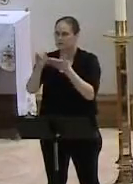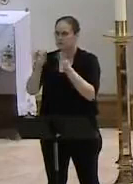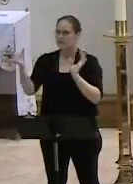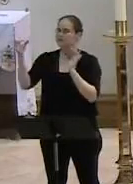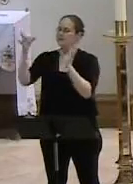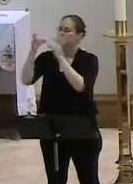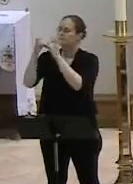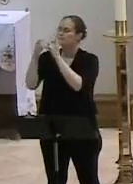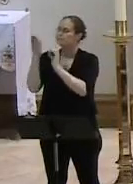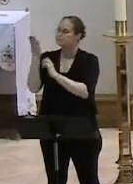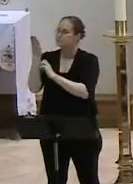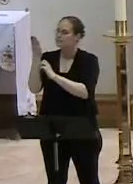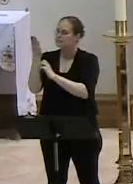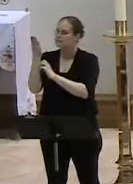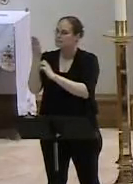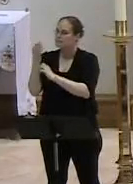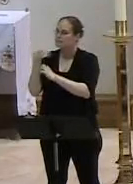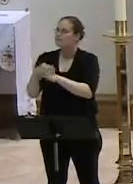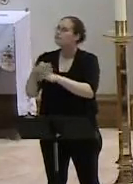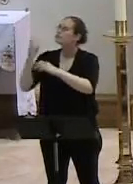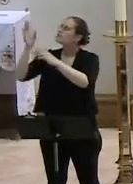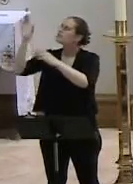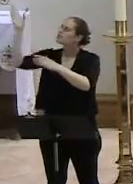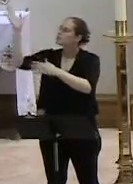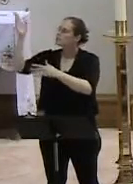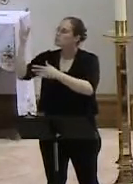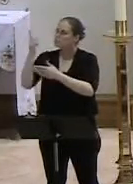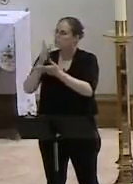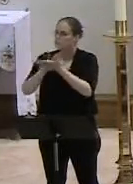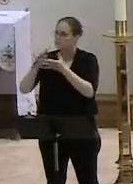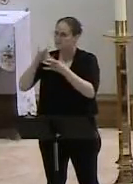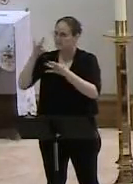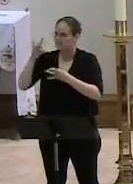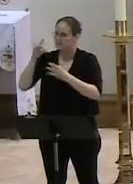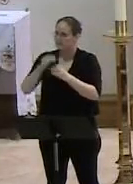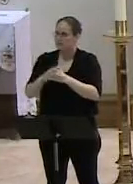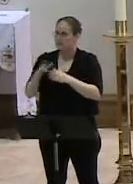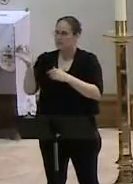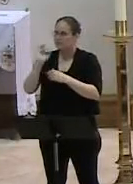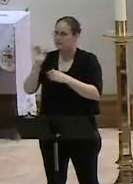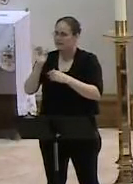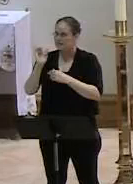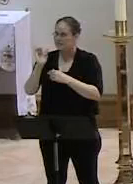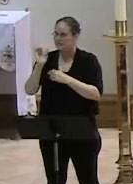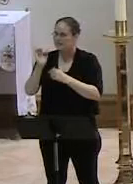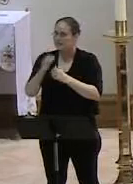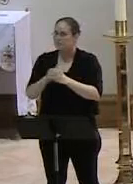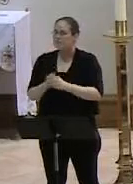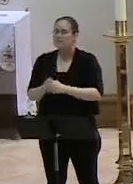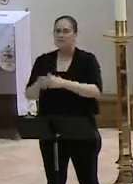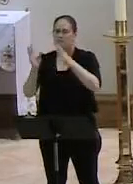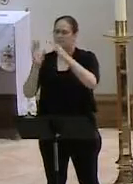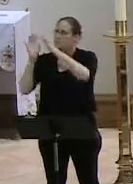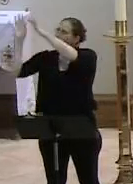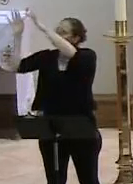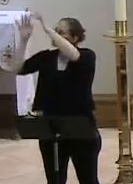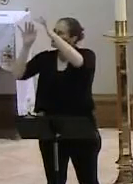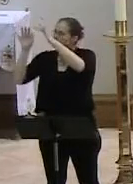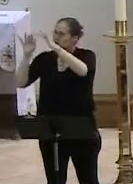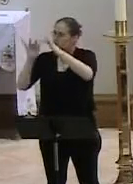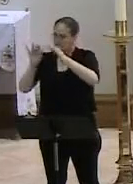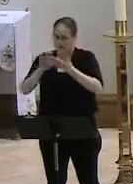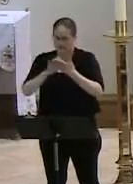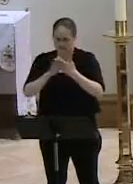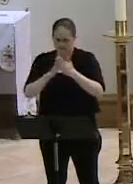pray, by sending down your Spirit upon them like the dewfall, so that they may become